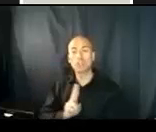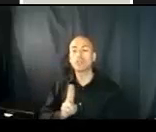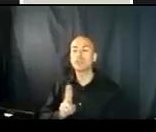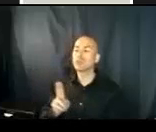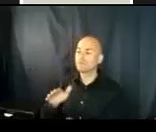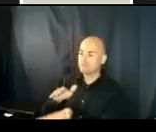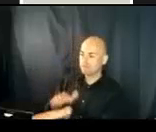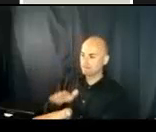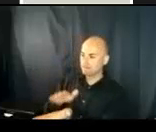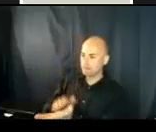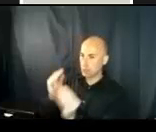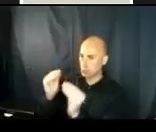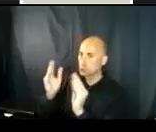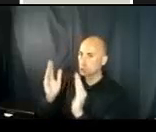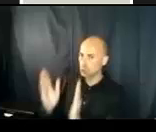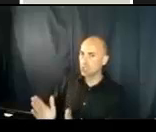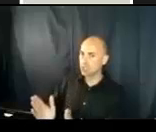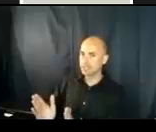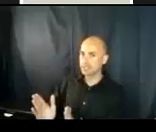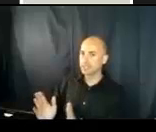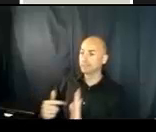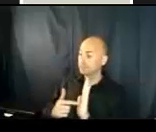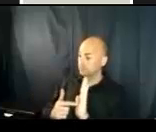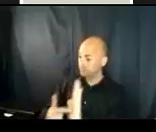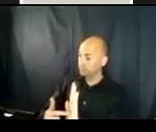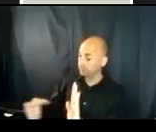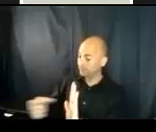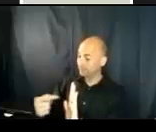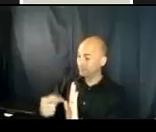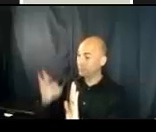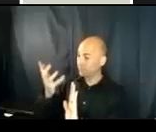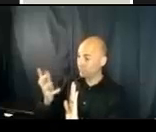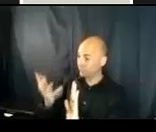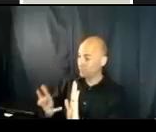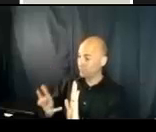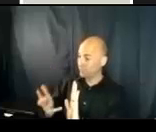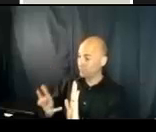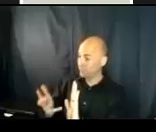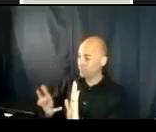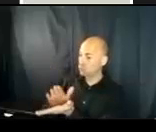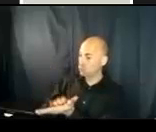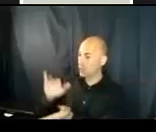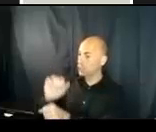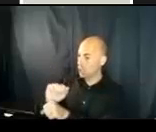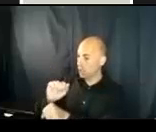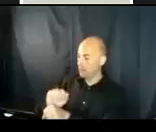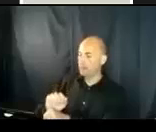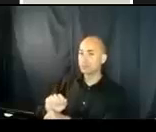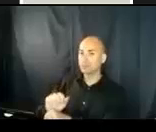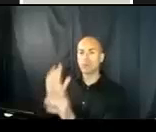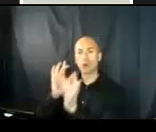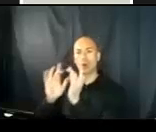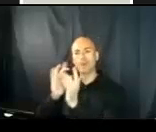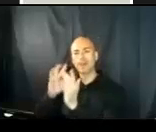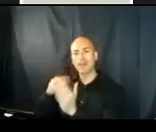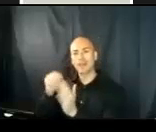students, to give them, say, great job, you're doing a great job. Our online learners need that. Remember, sometimes they don't